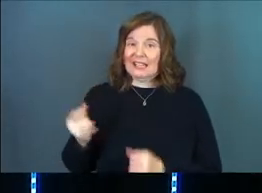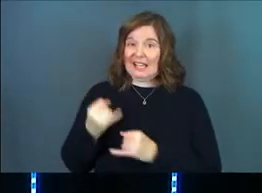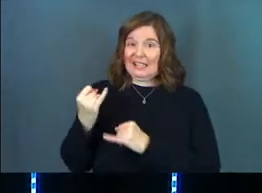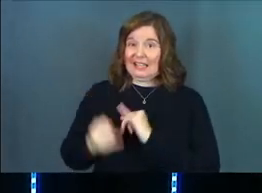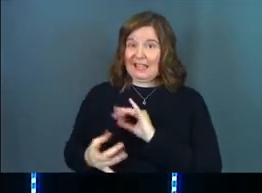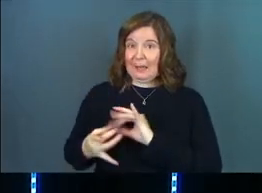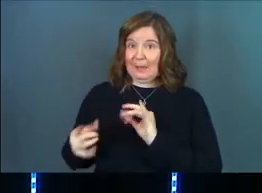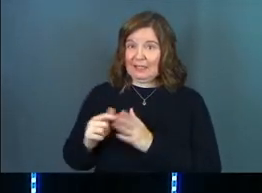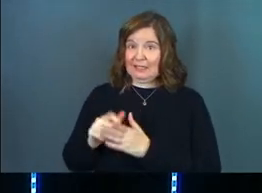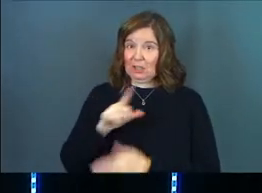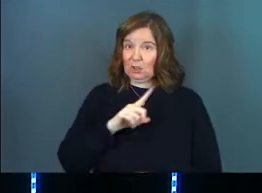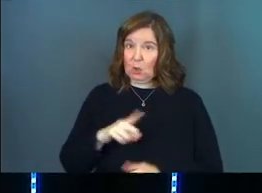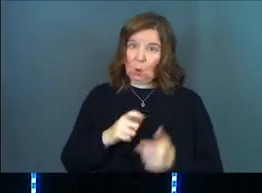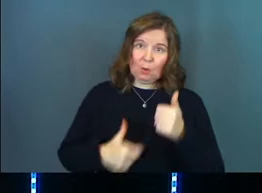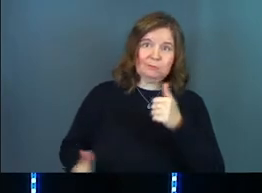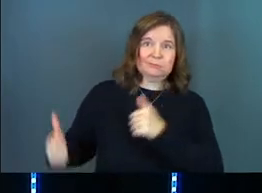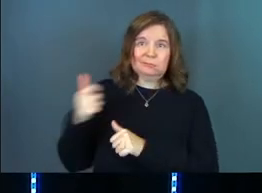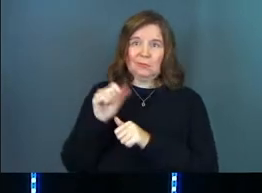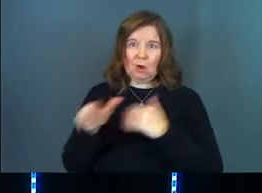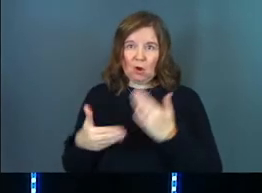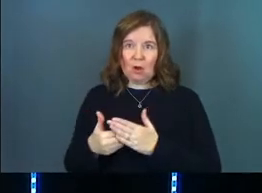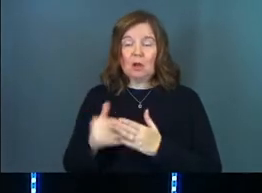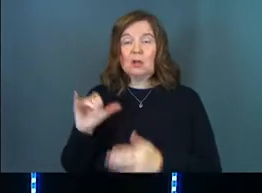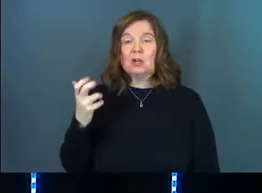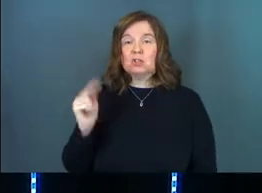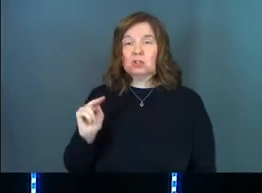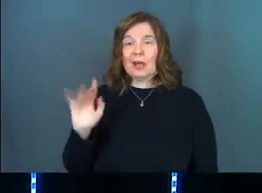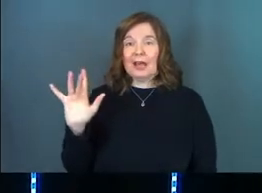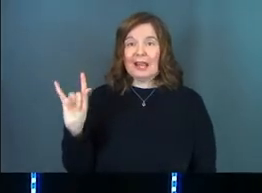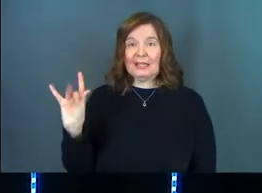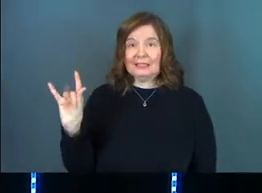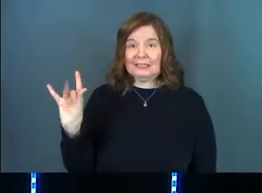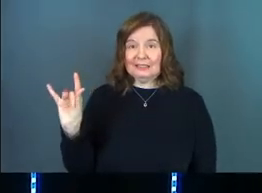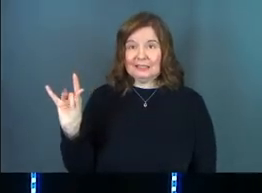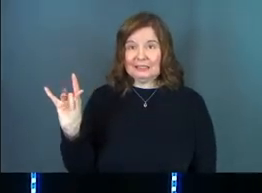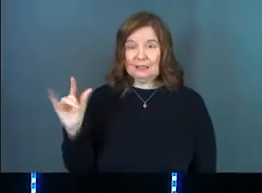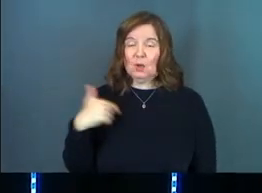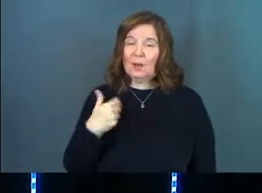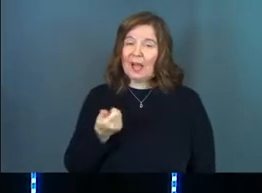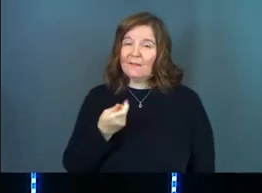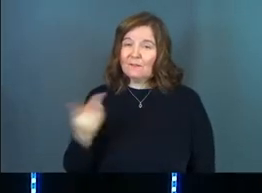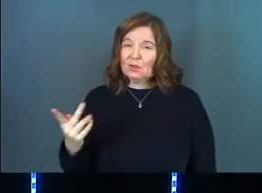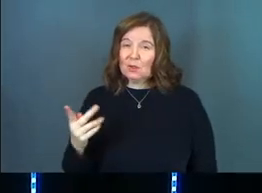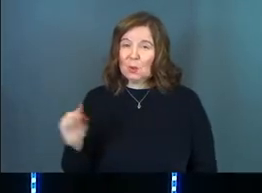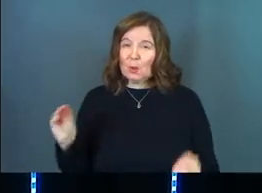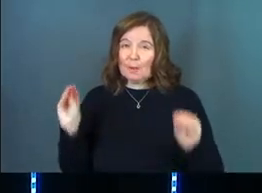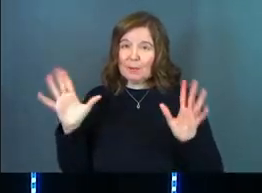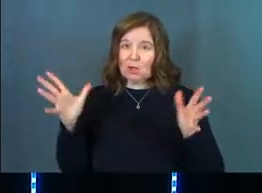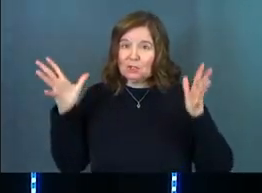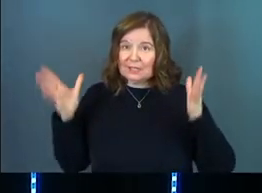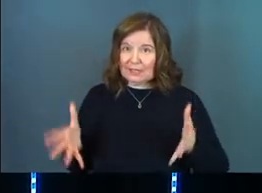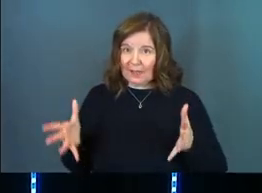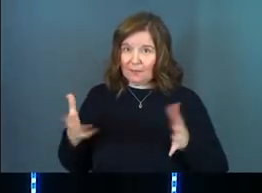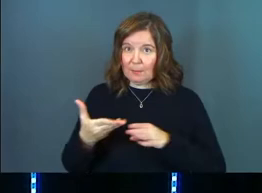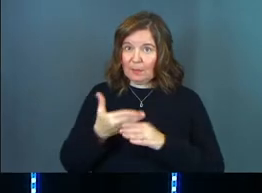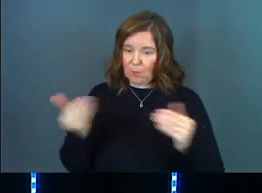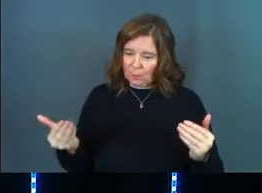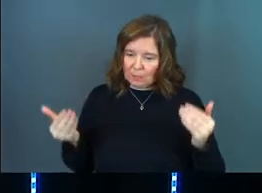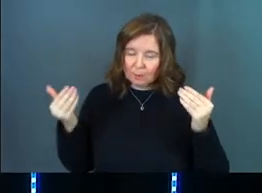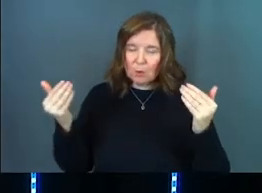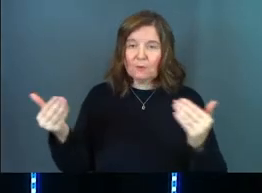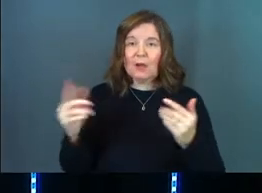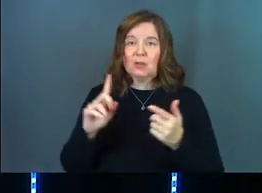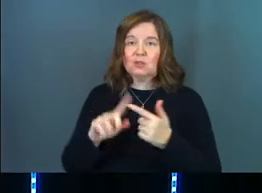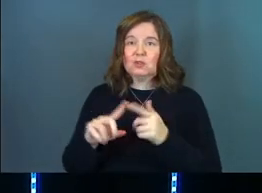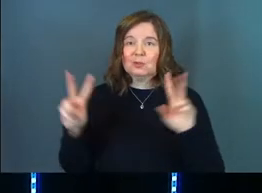last message in Lord Overall. We're in John chapter 18. We've got just a few miracles left in this series before we move on